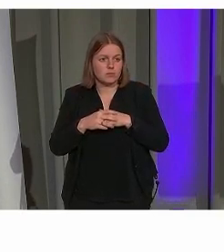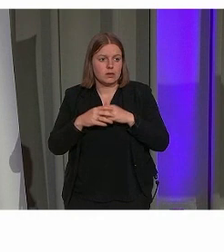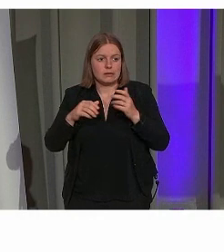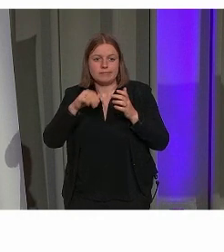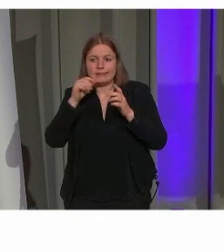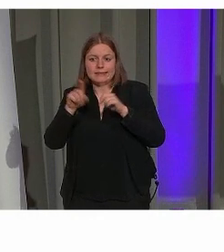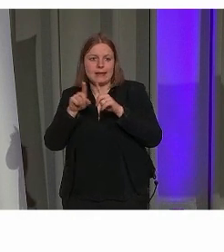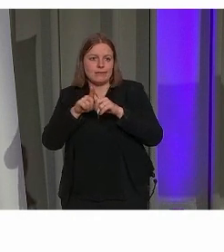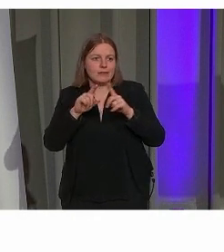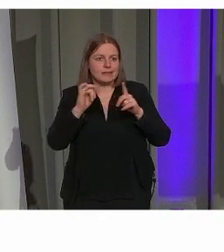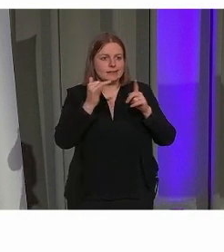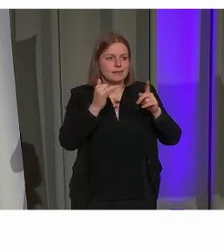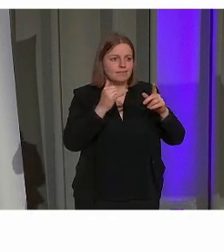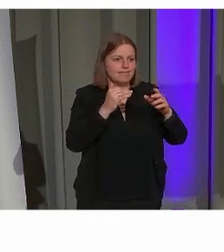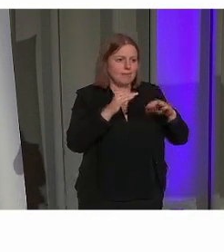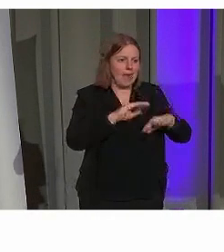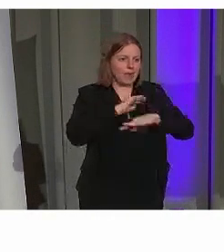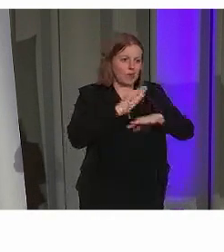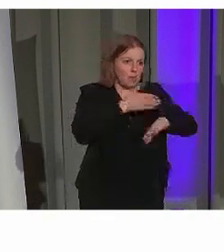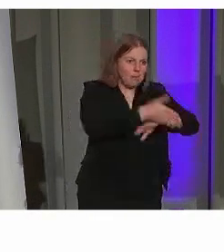heritage.